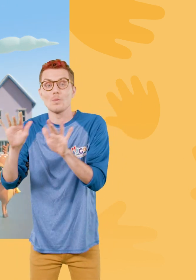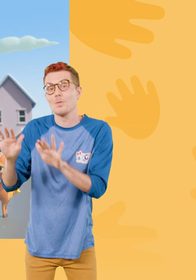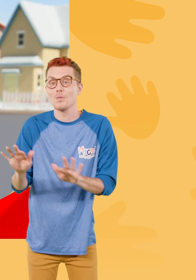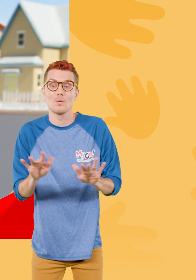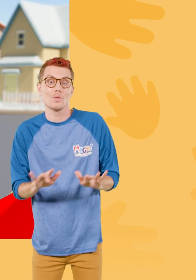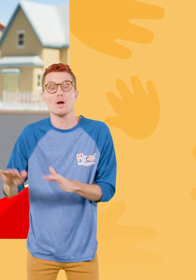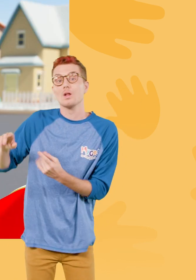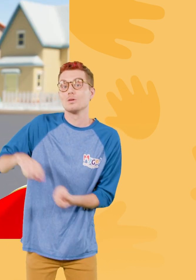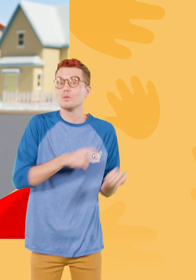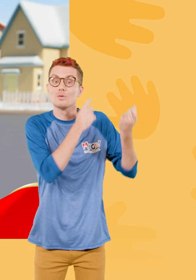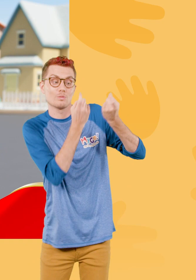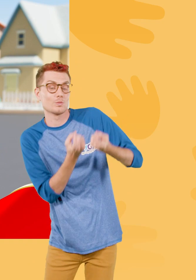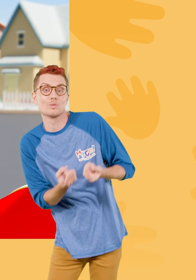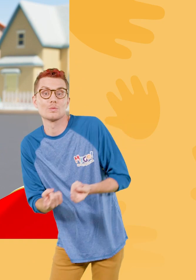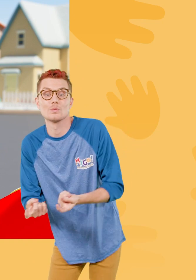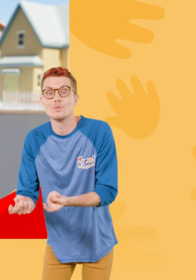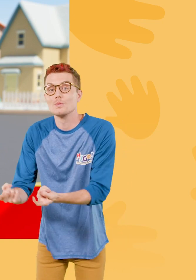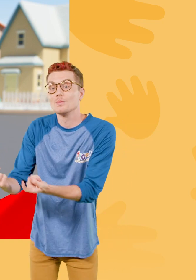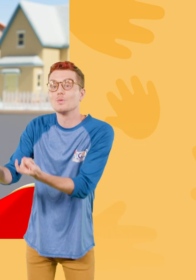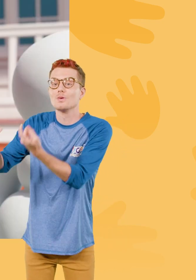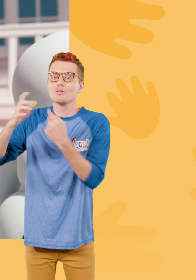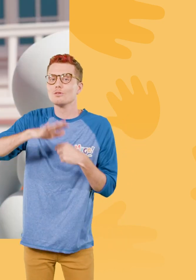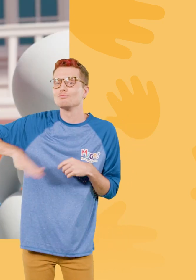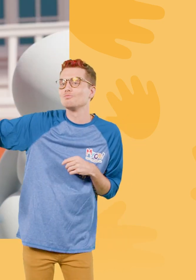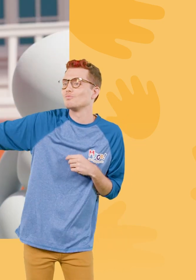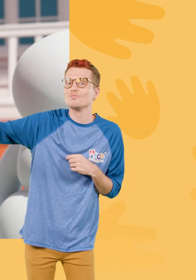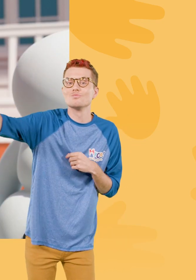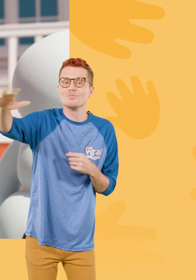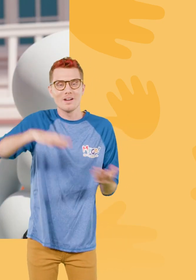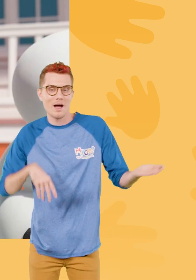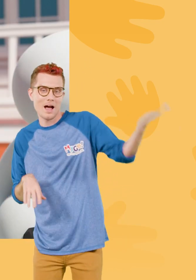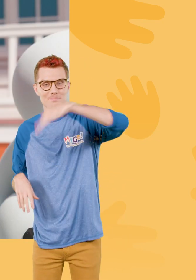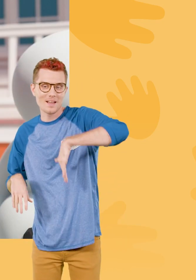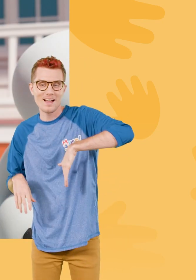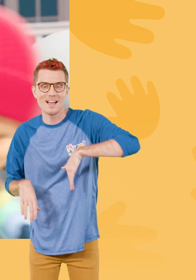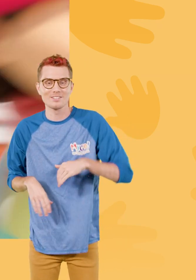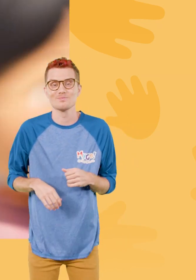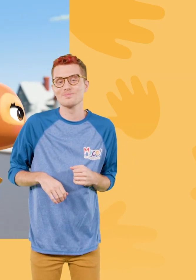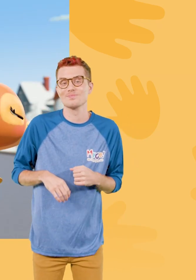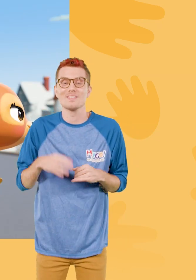Through the fields we go.